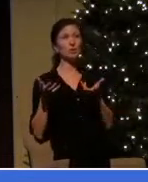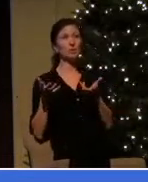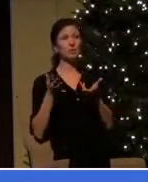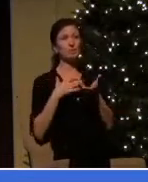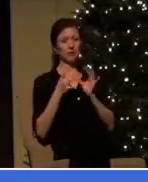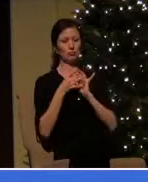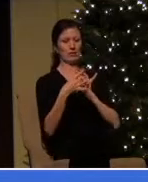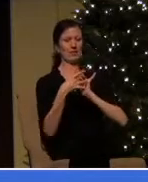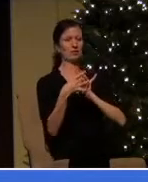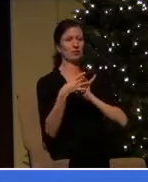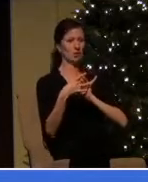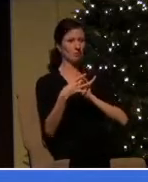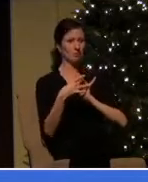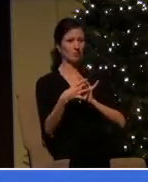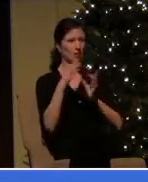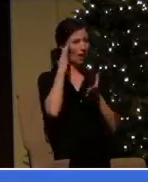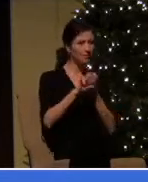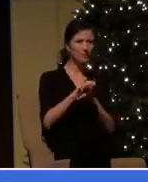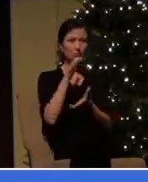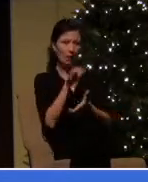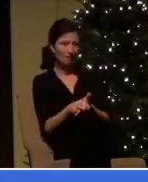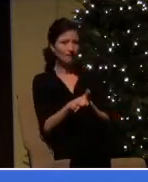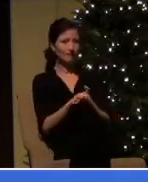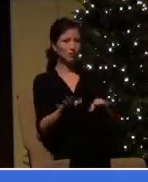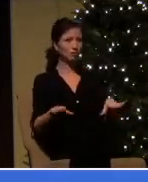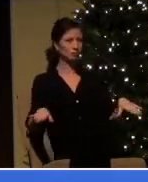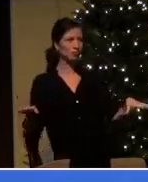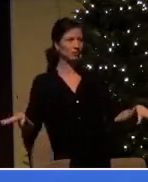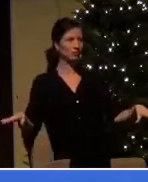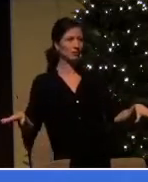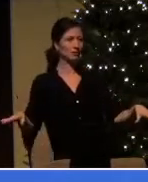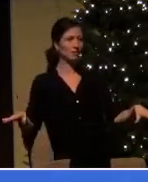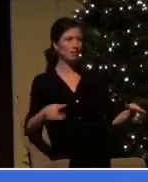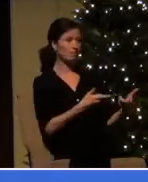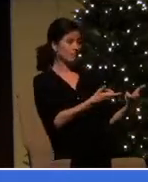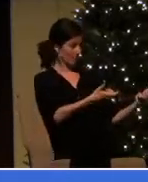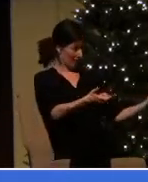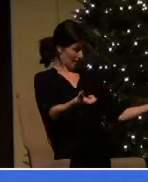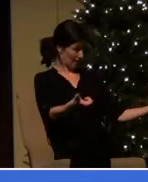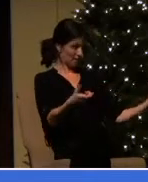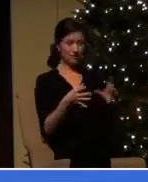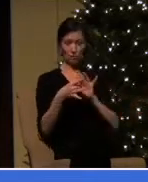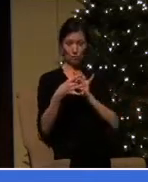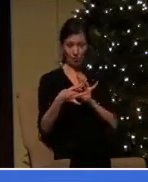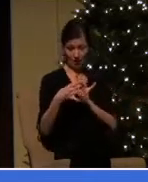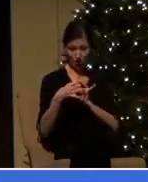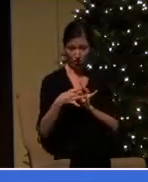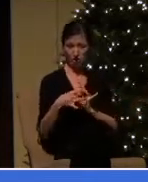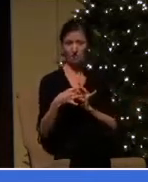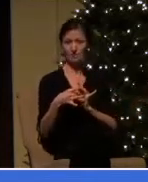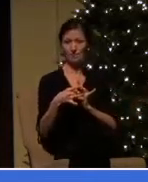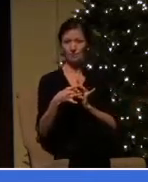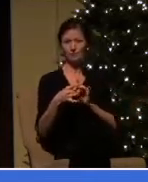my relationships. And yes, possessions, relationships, and a